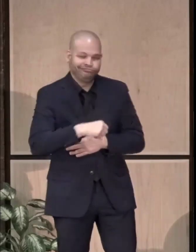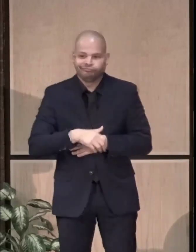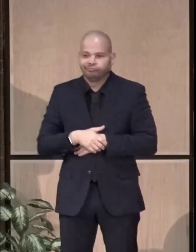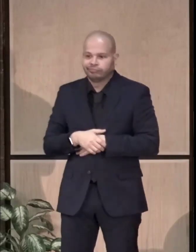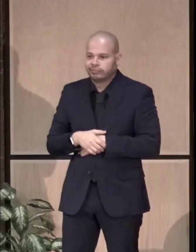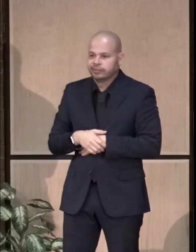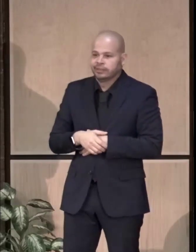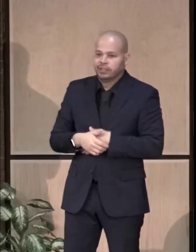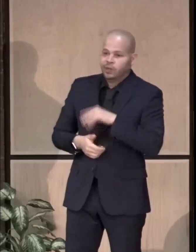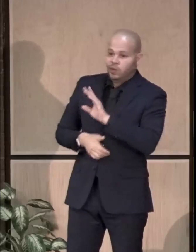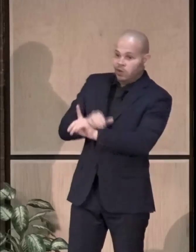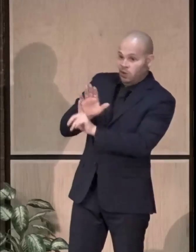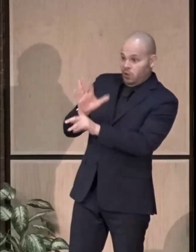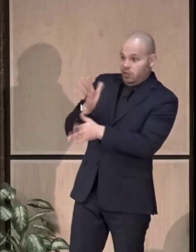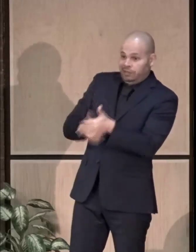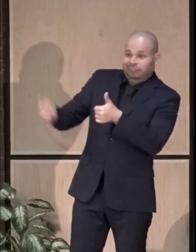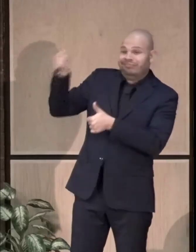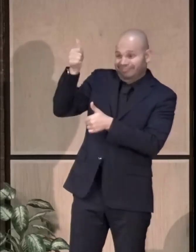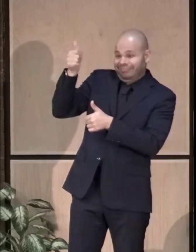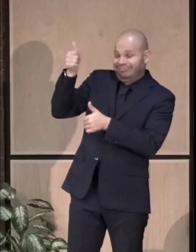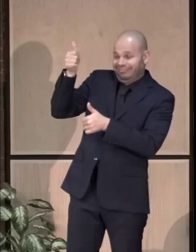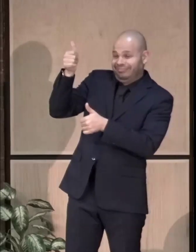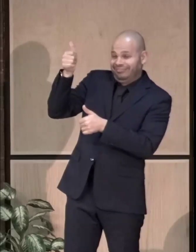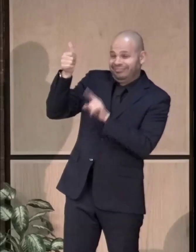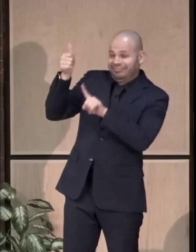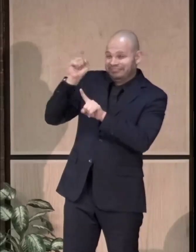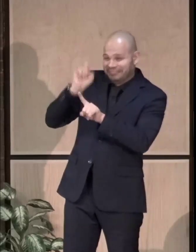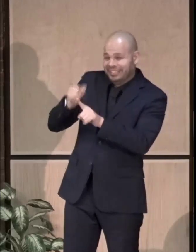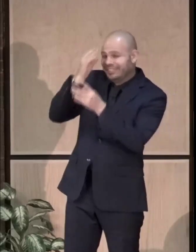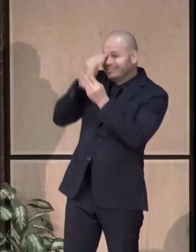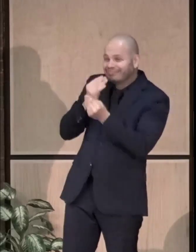profile case at each battle assembly